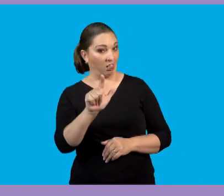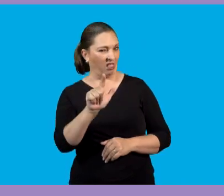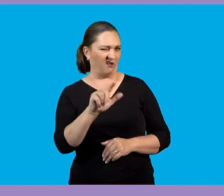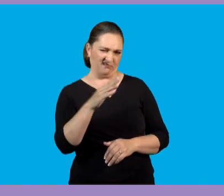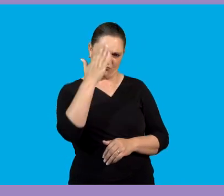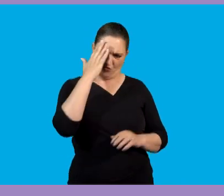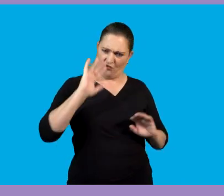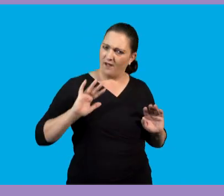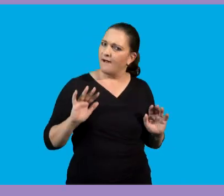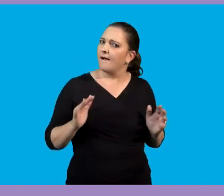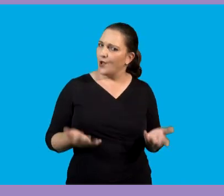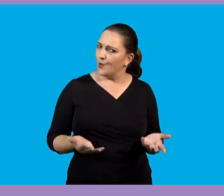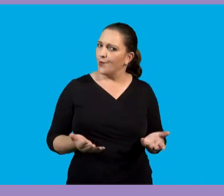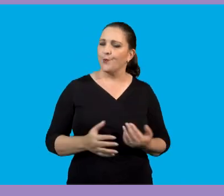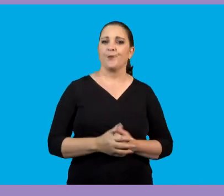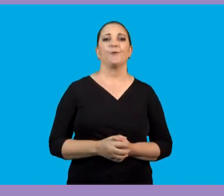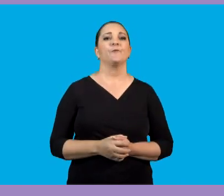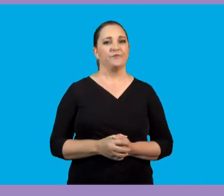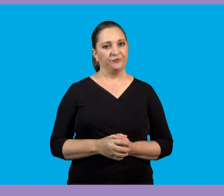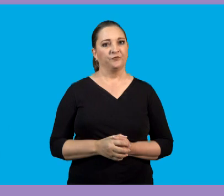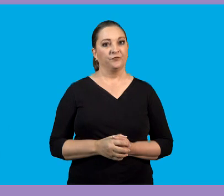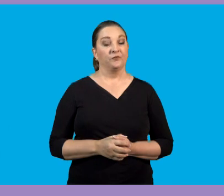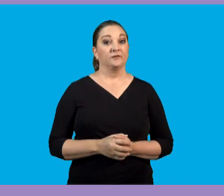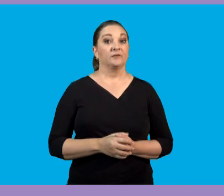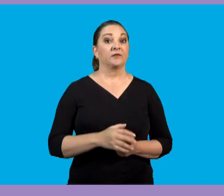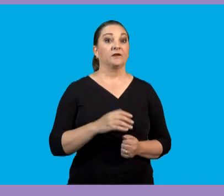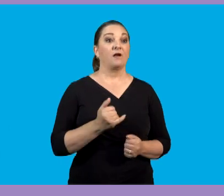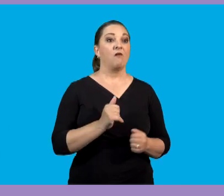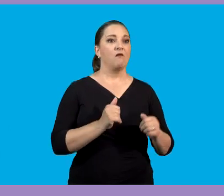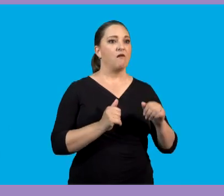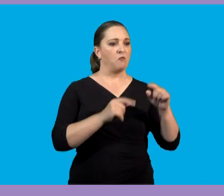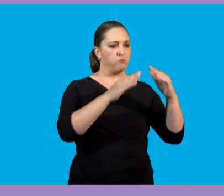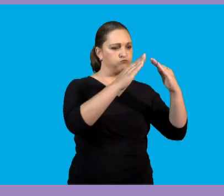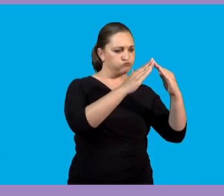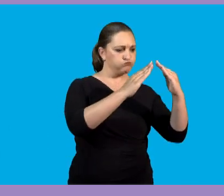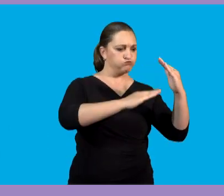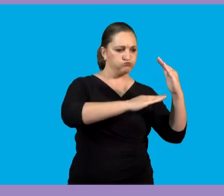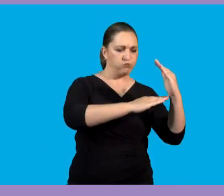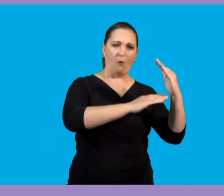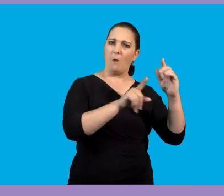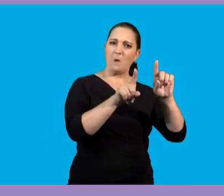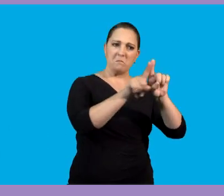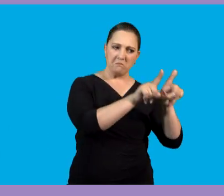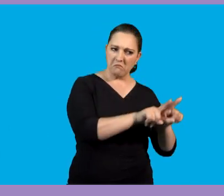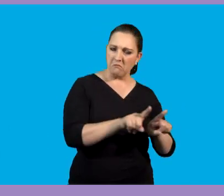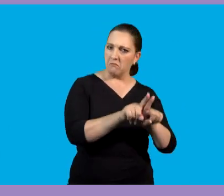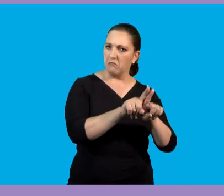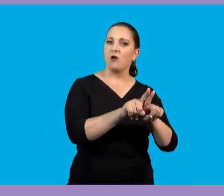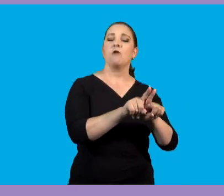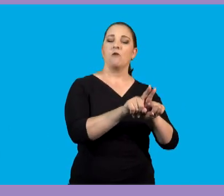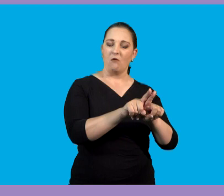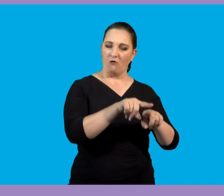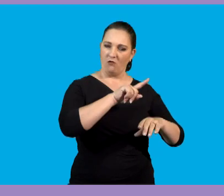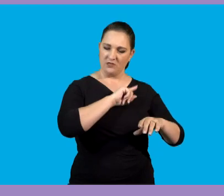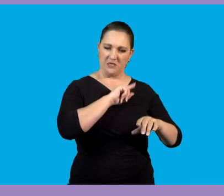And how do we know that it's an equilateral triangle? That is because all of the sides are equal, which